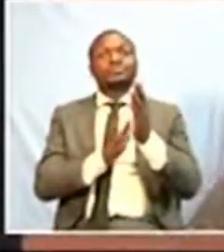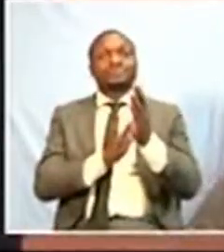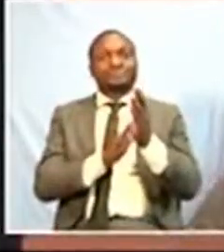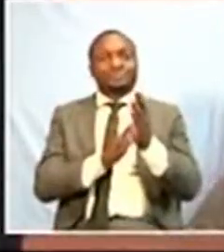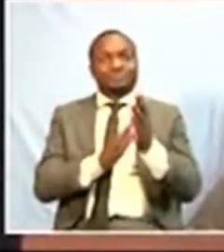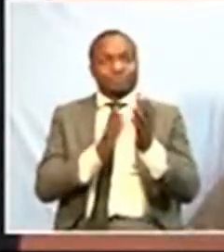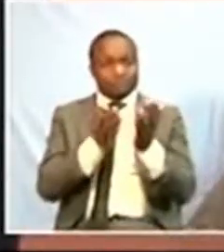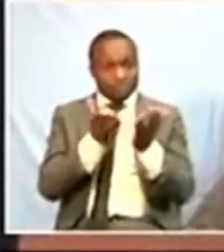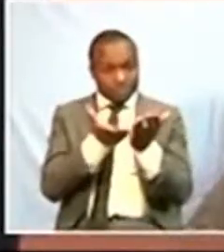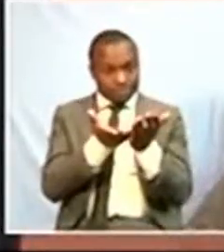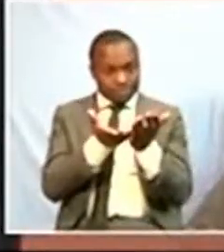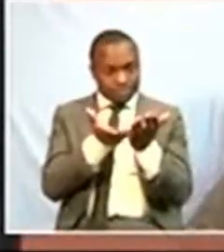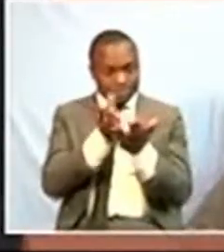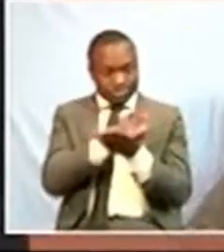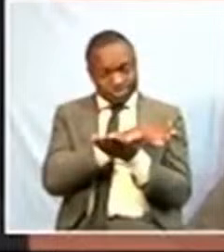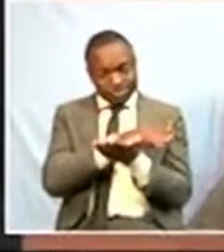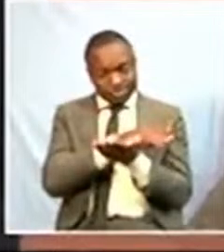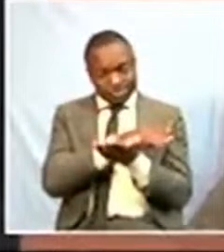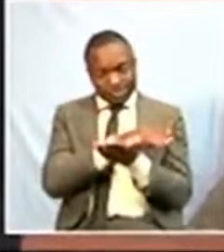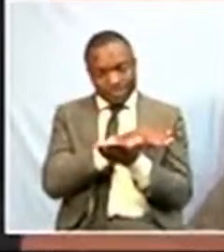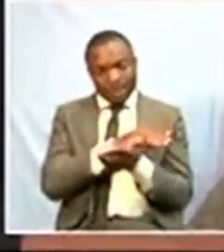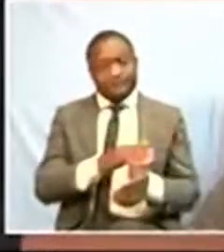on page